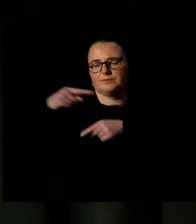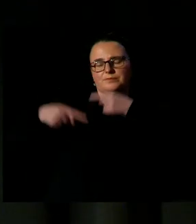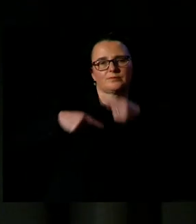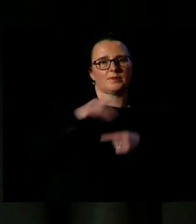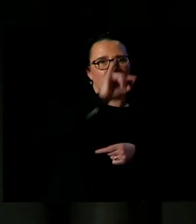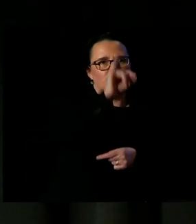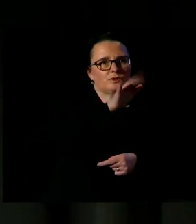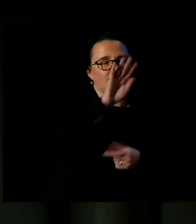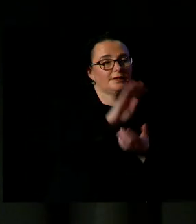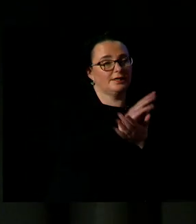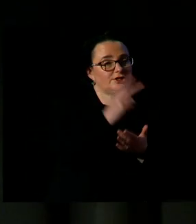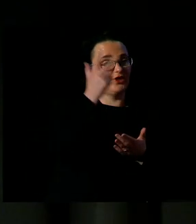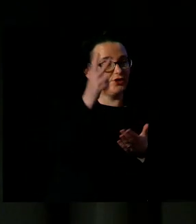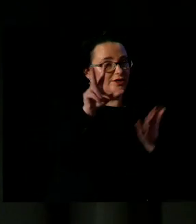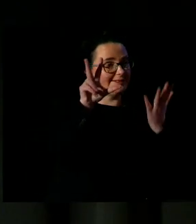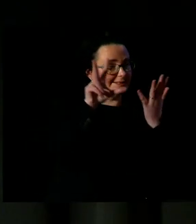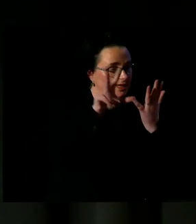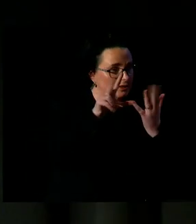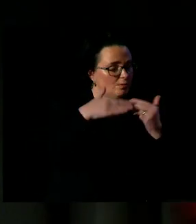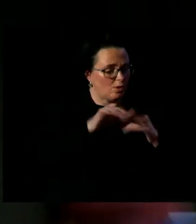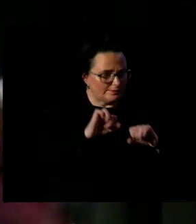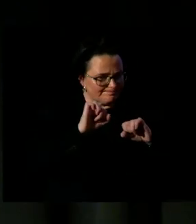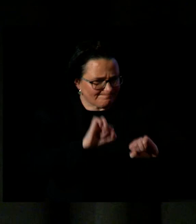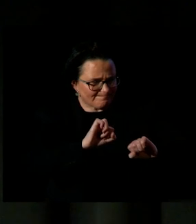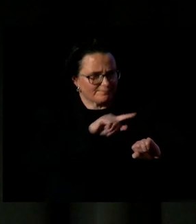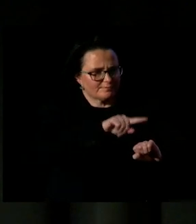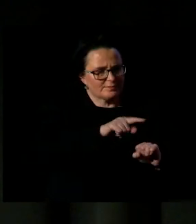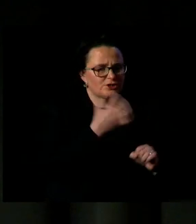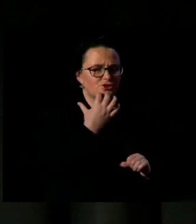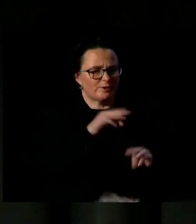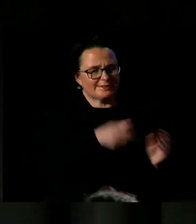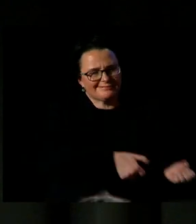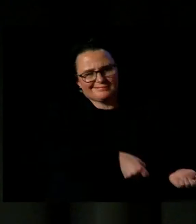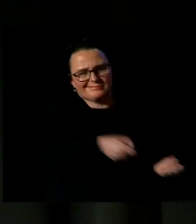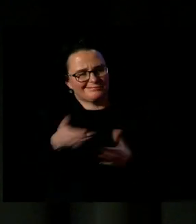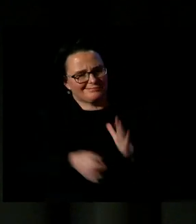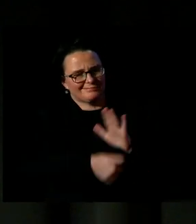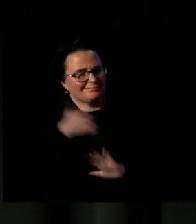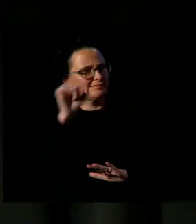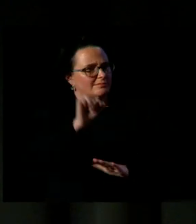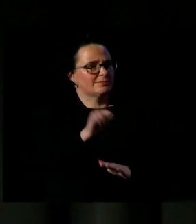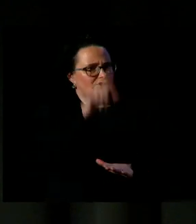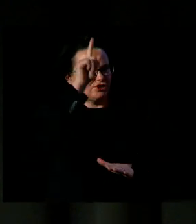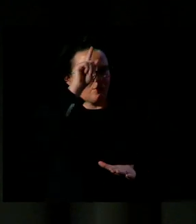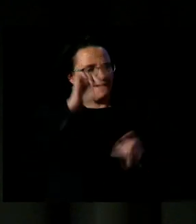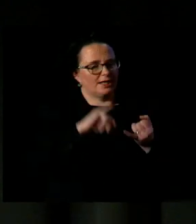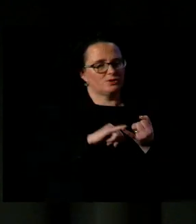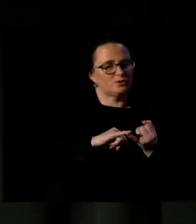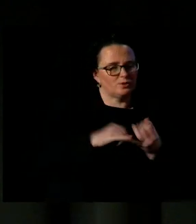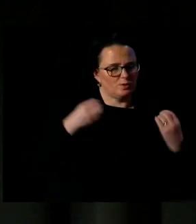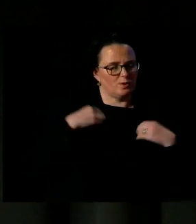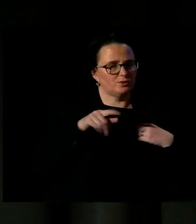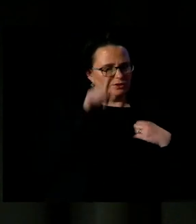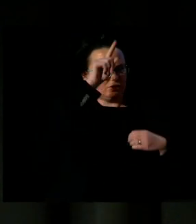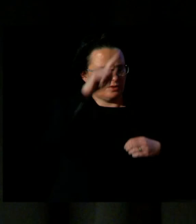By July 1938, as pressure was increased on Jews to leave Germany and German-occupied lands,